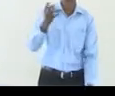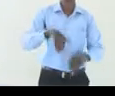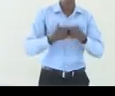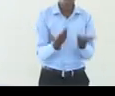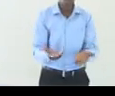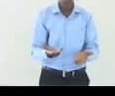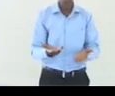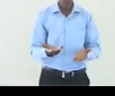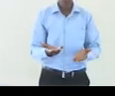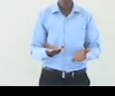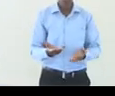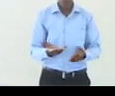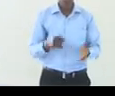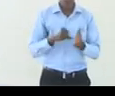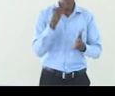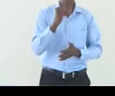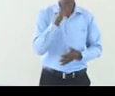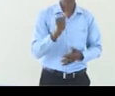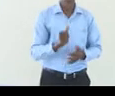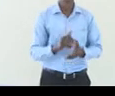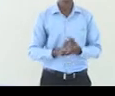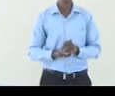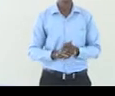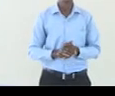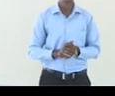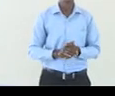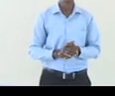a rogue society. It is not sustainable.